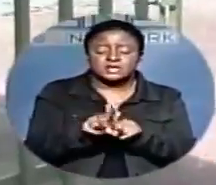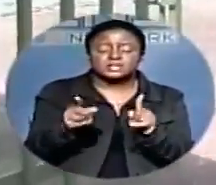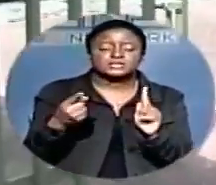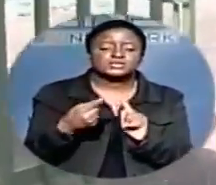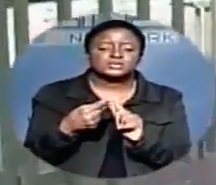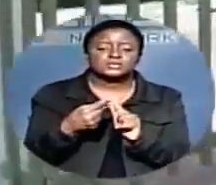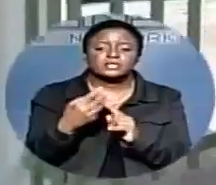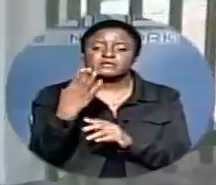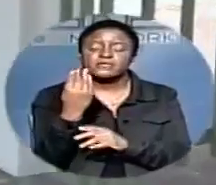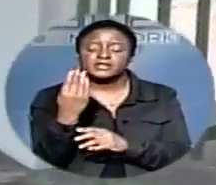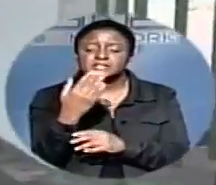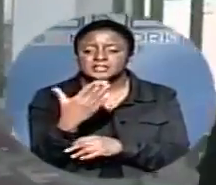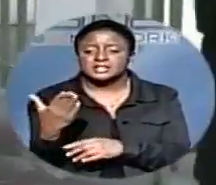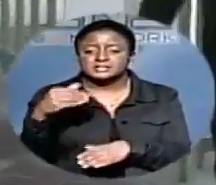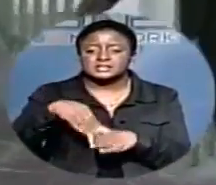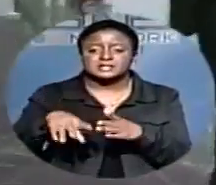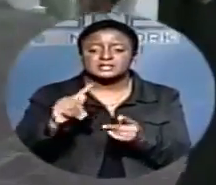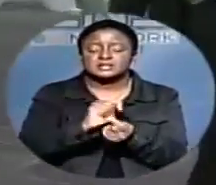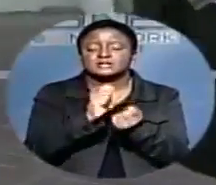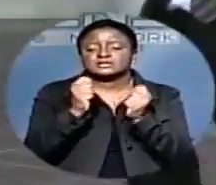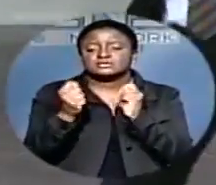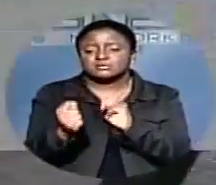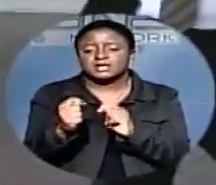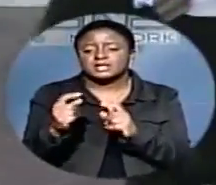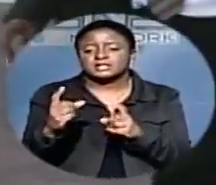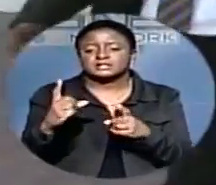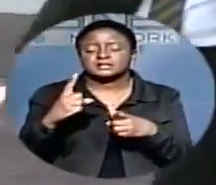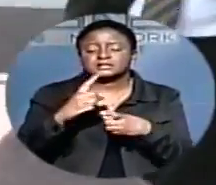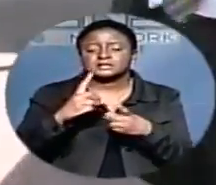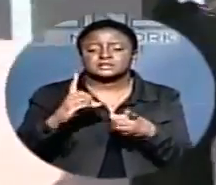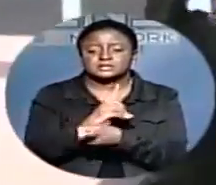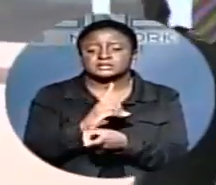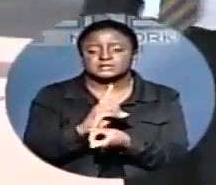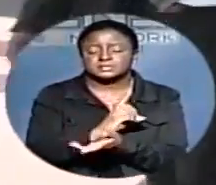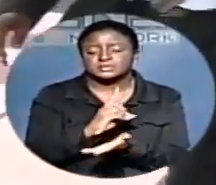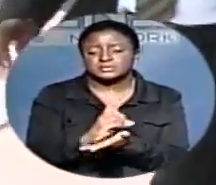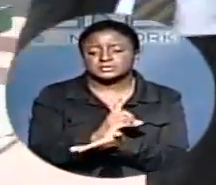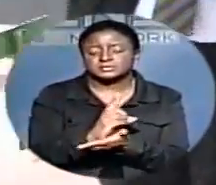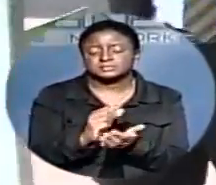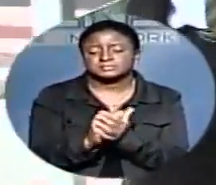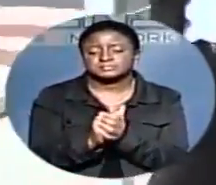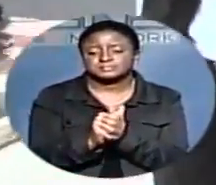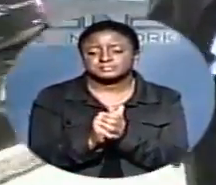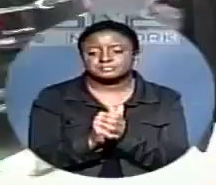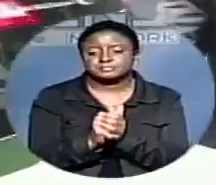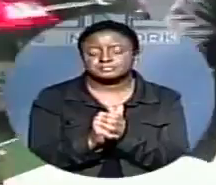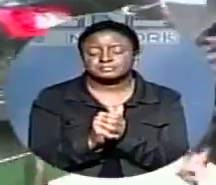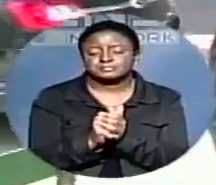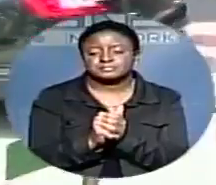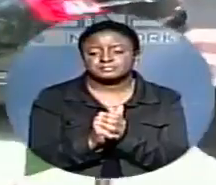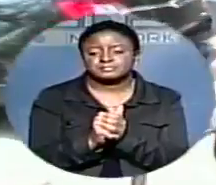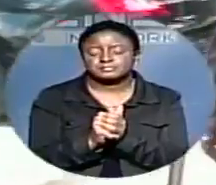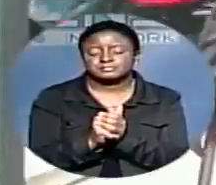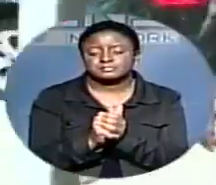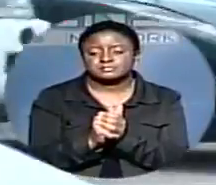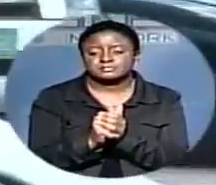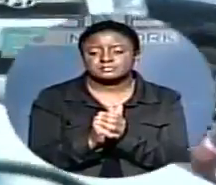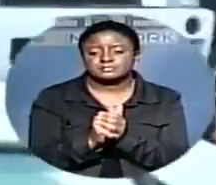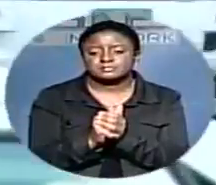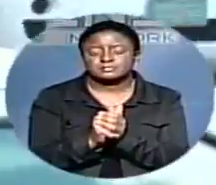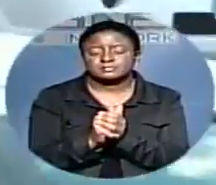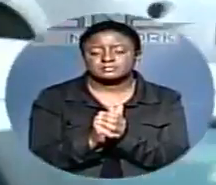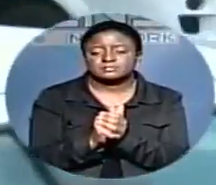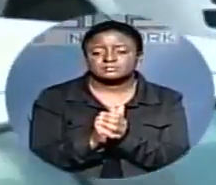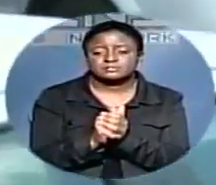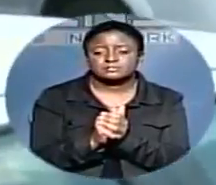also suggested both sides present arguments at a later date and informed the tribunal that senior members of the Customs and Immigration Department,